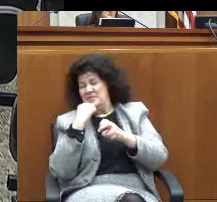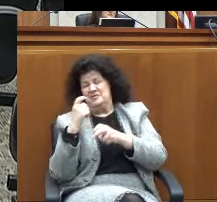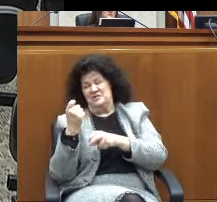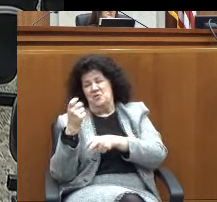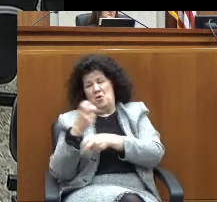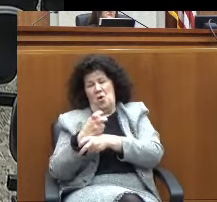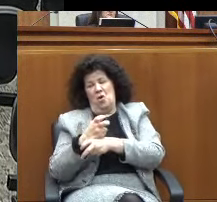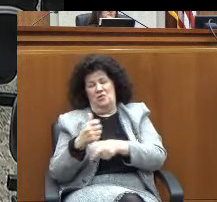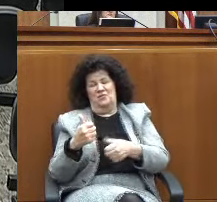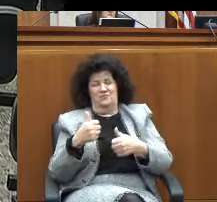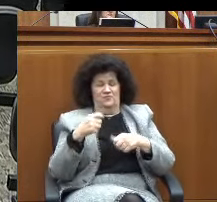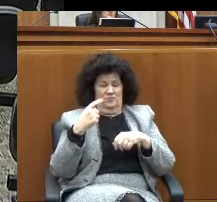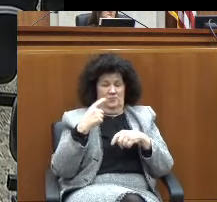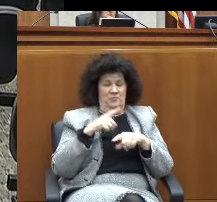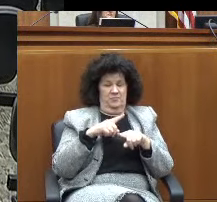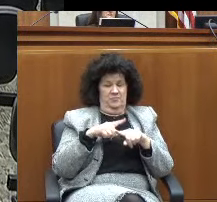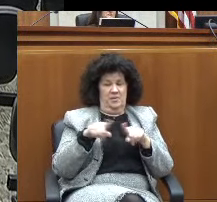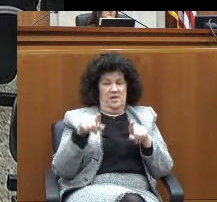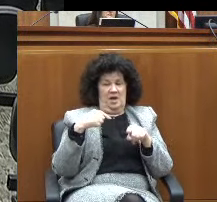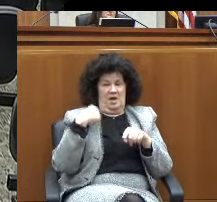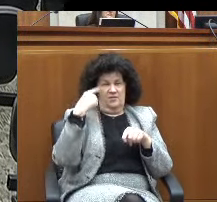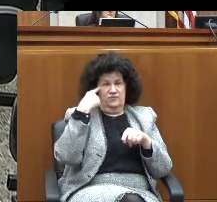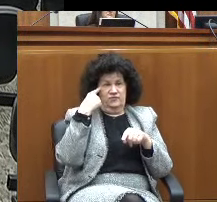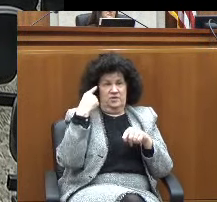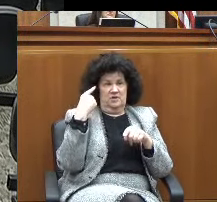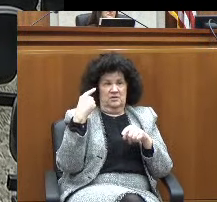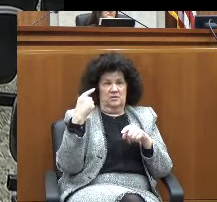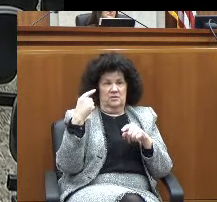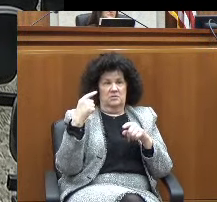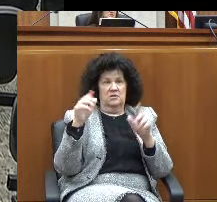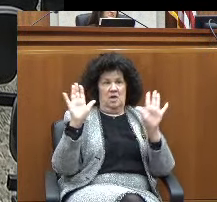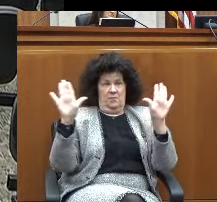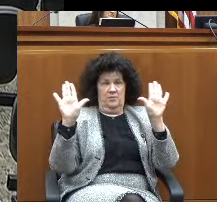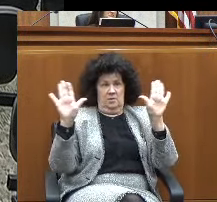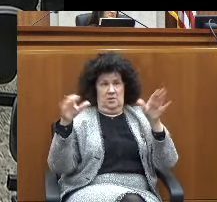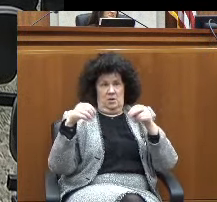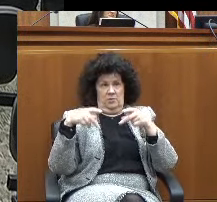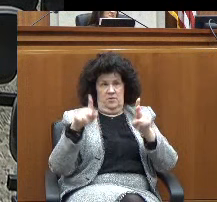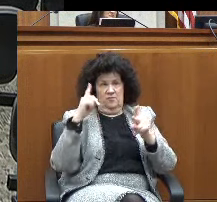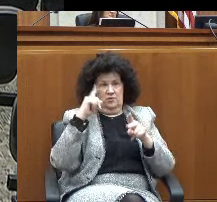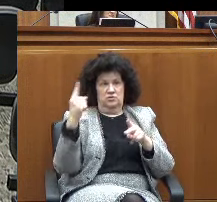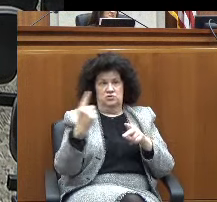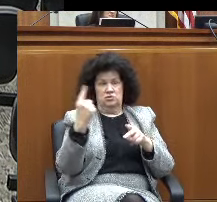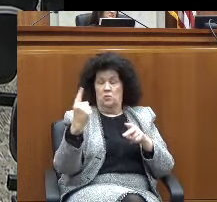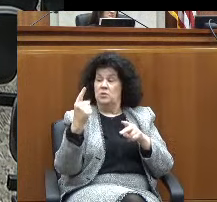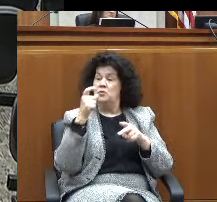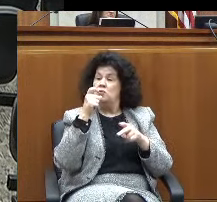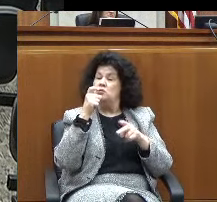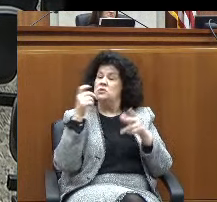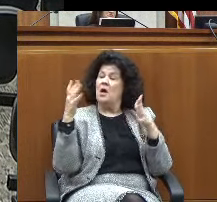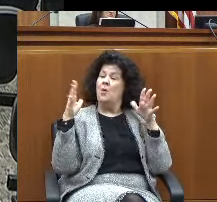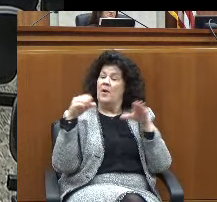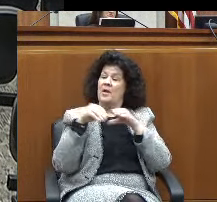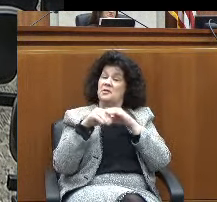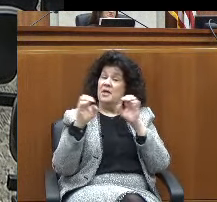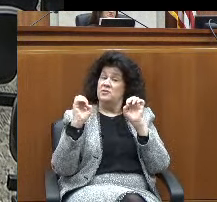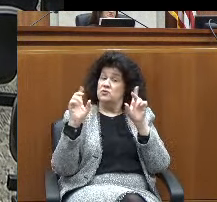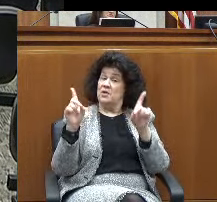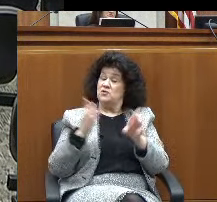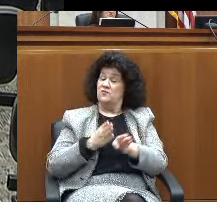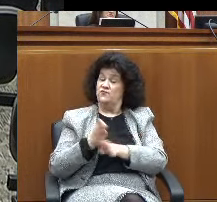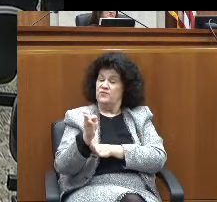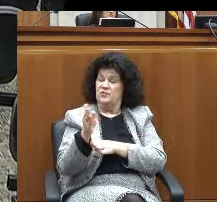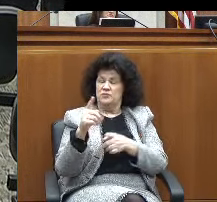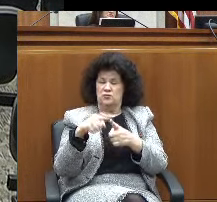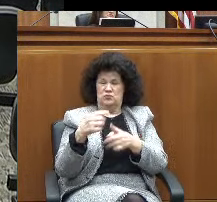it's working that way. So I think it's an excellent opportunity for somebody in education to get